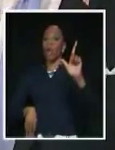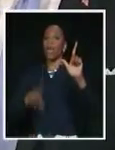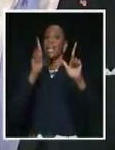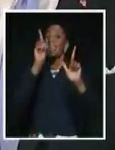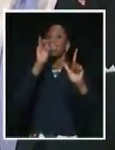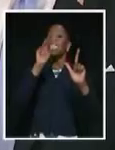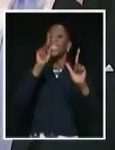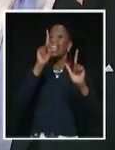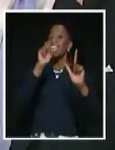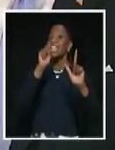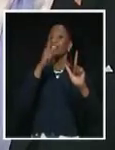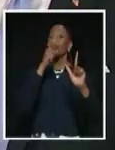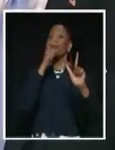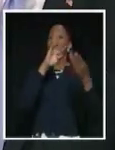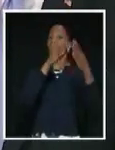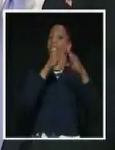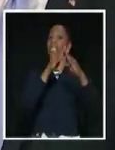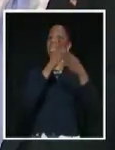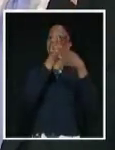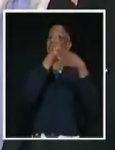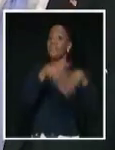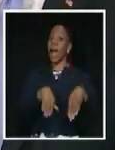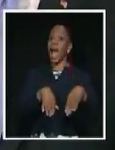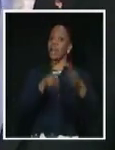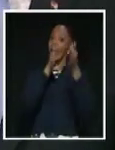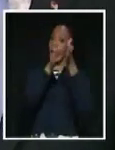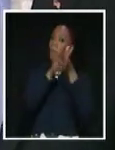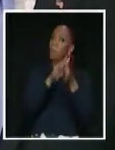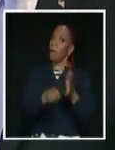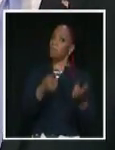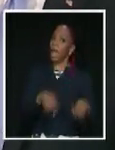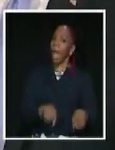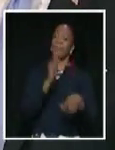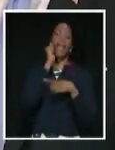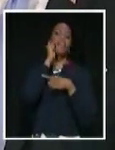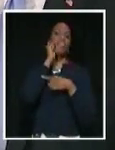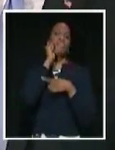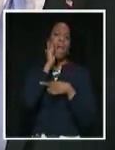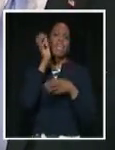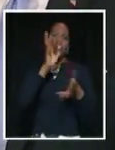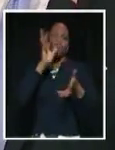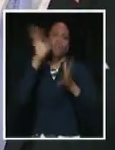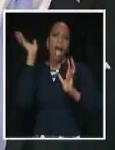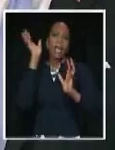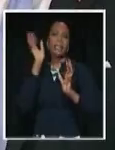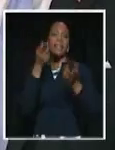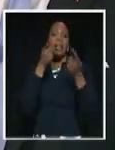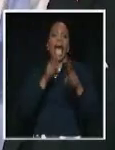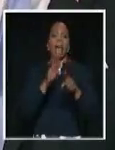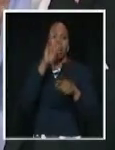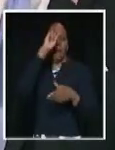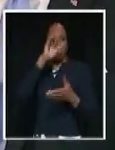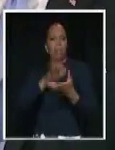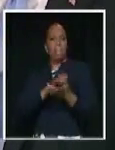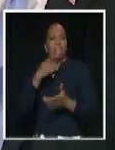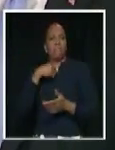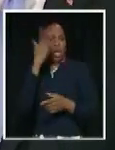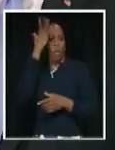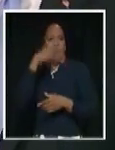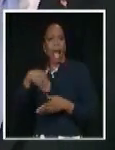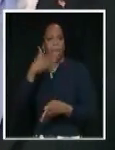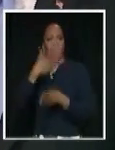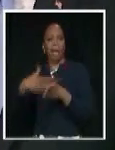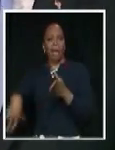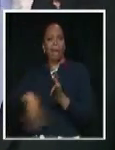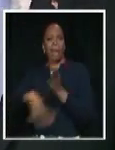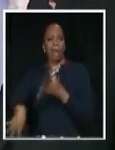city during his period of time. The murders that happened, the actual race riots that happened. Believe me, the reason why he got thrown out is because